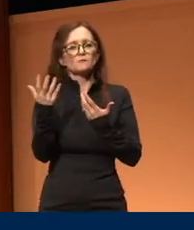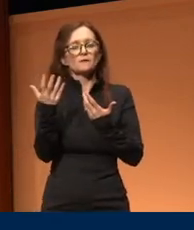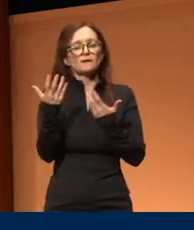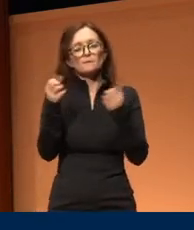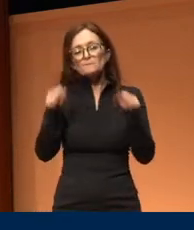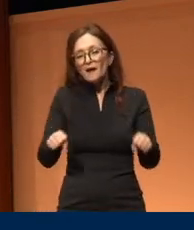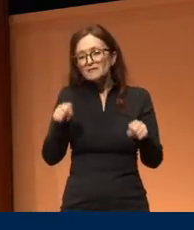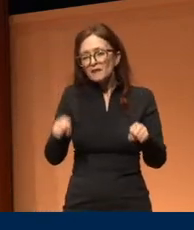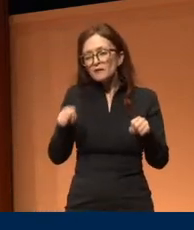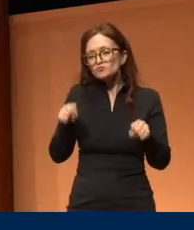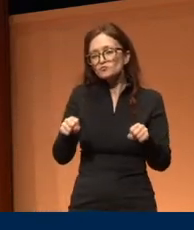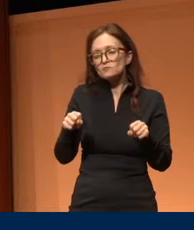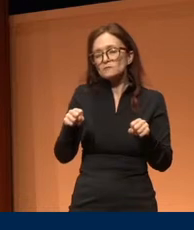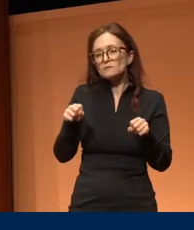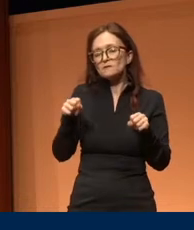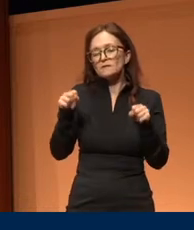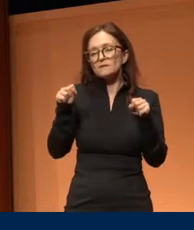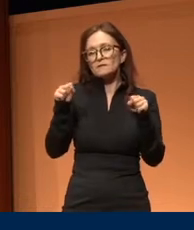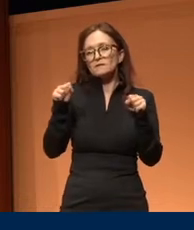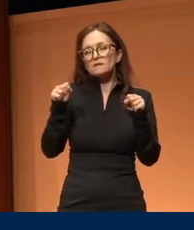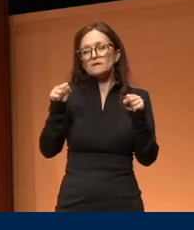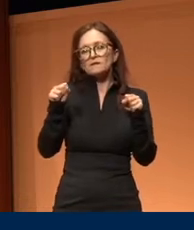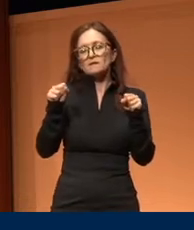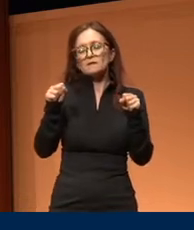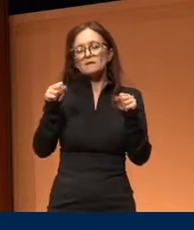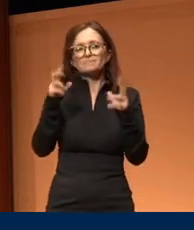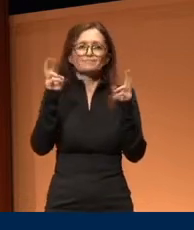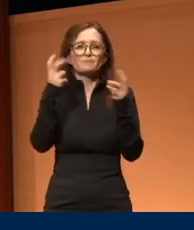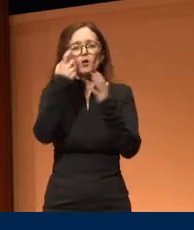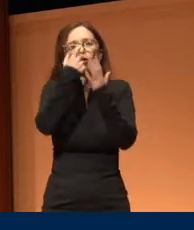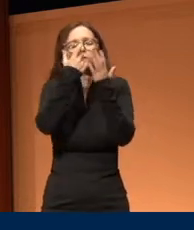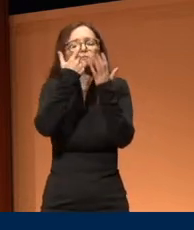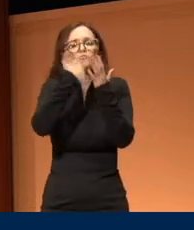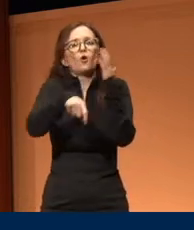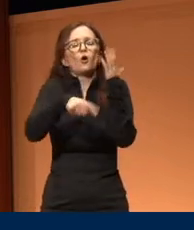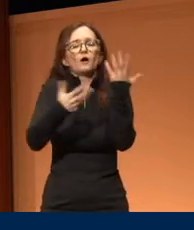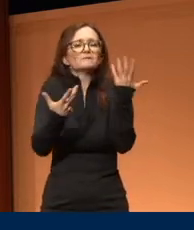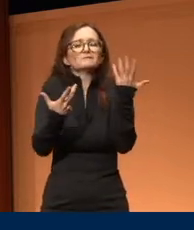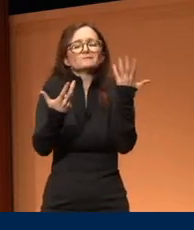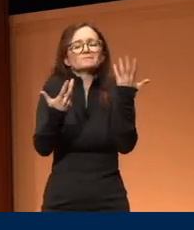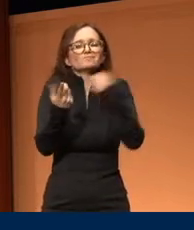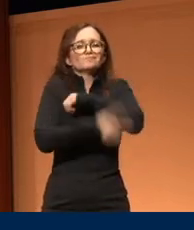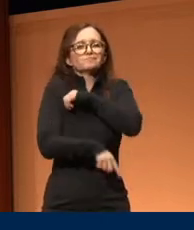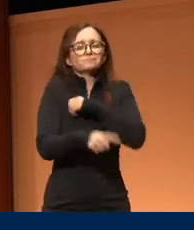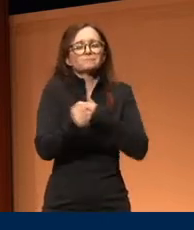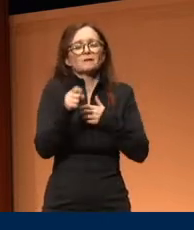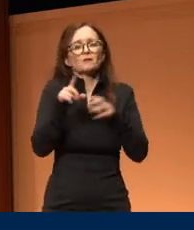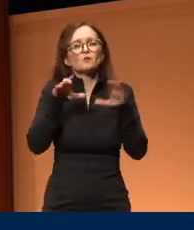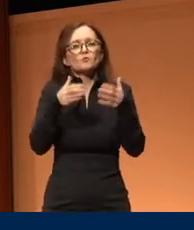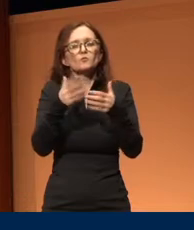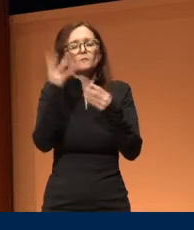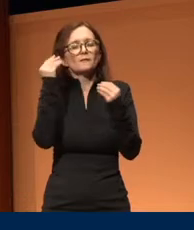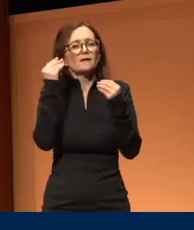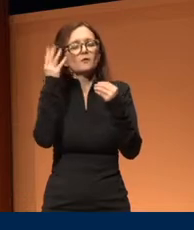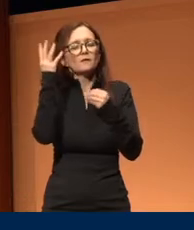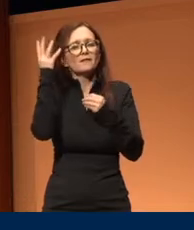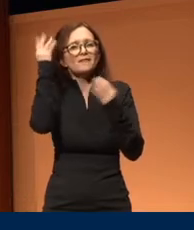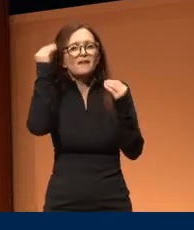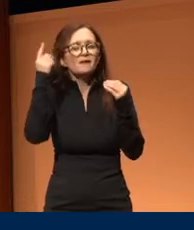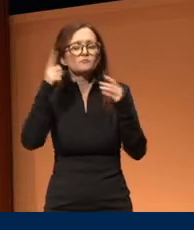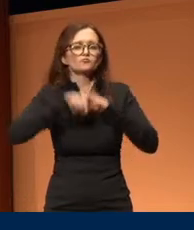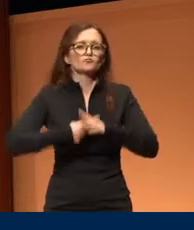potential kind of epistemic cost might be a kind of groupthink emerging